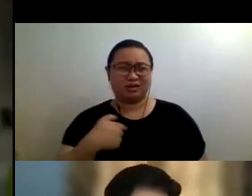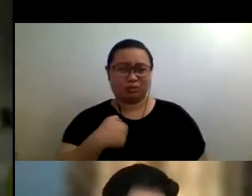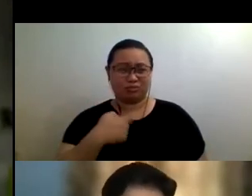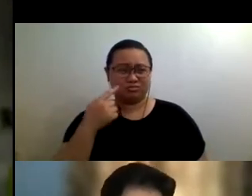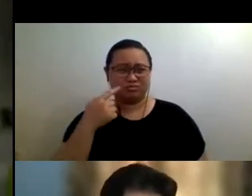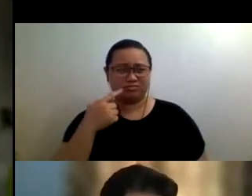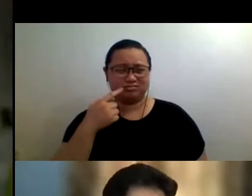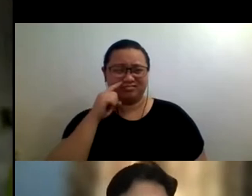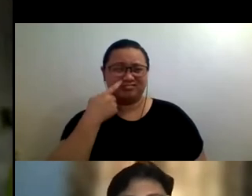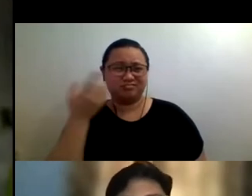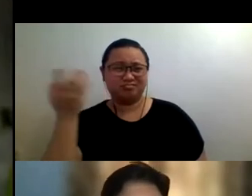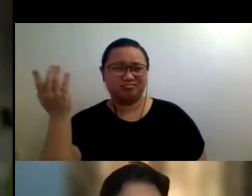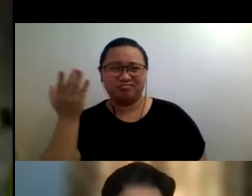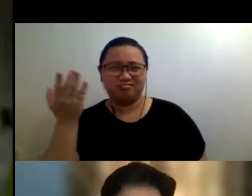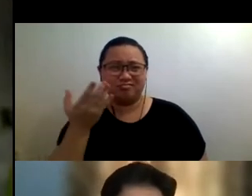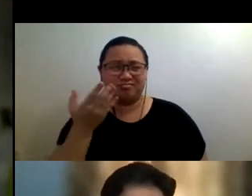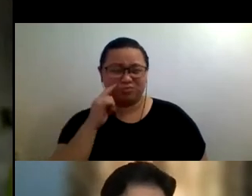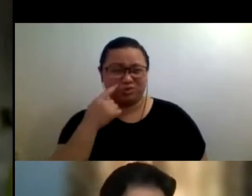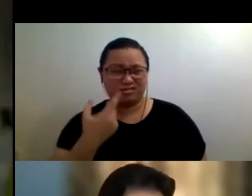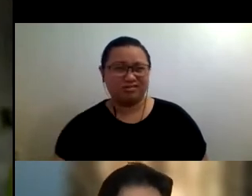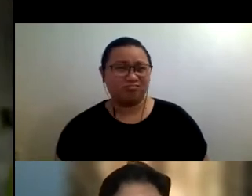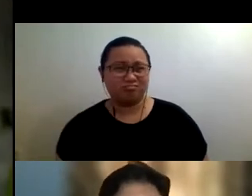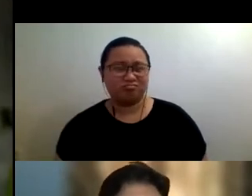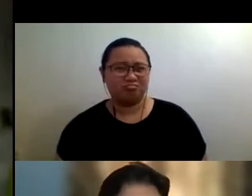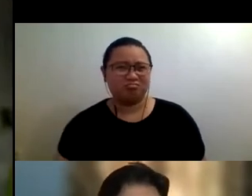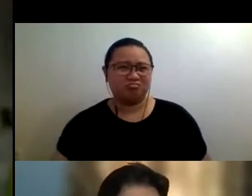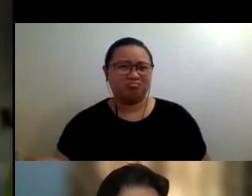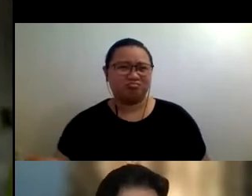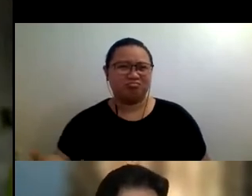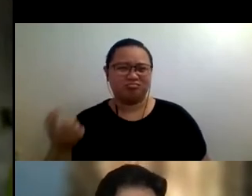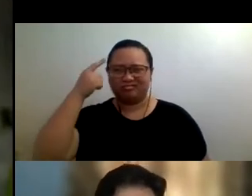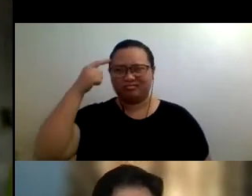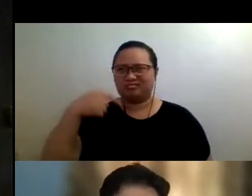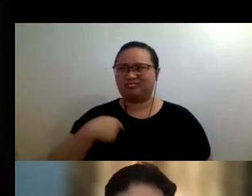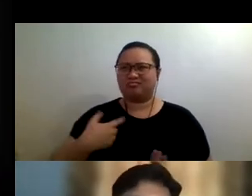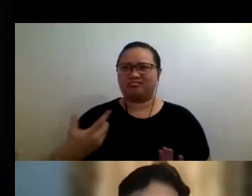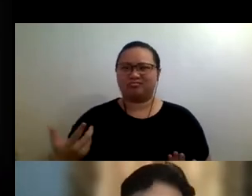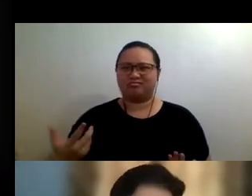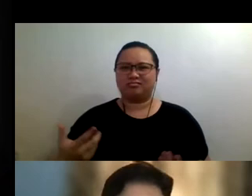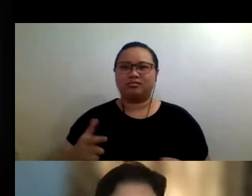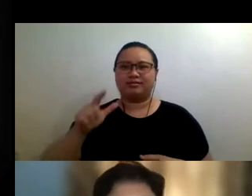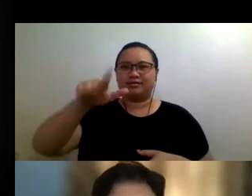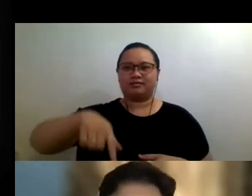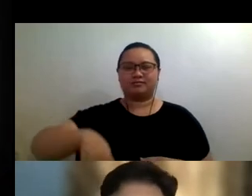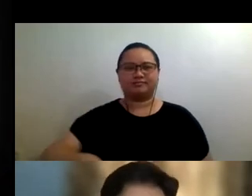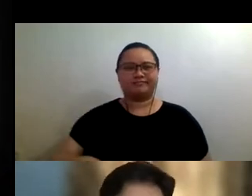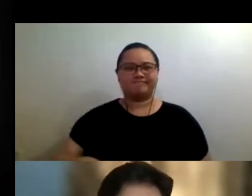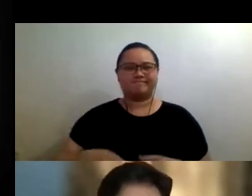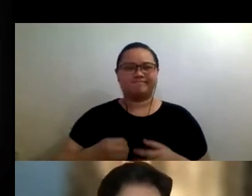lesson boring? Boring ba ako magturo? And it spiraled to, binabastos yata ako nito